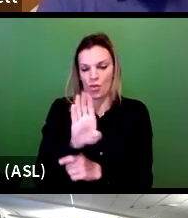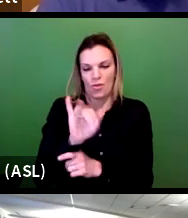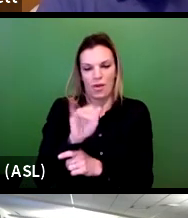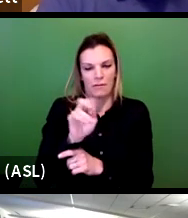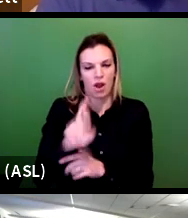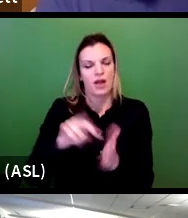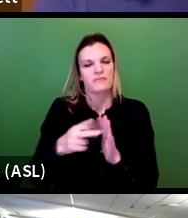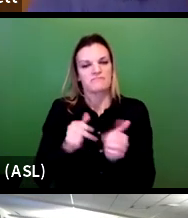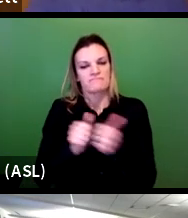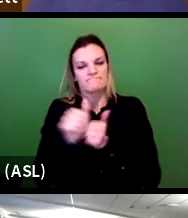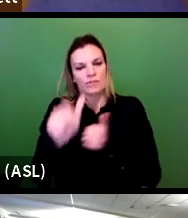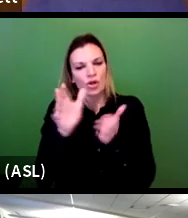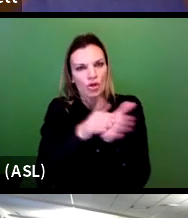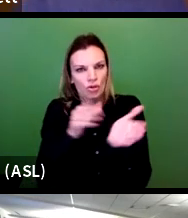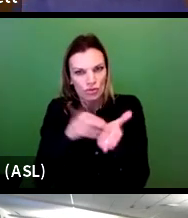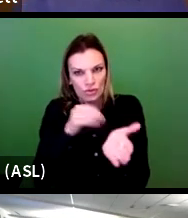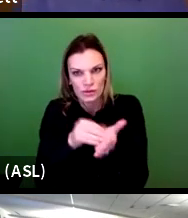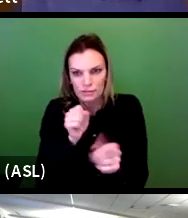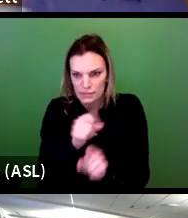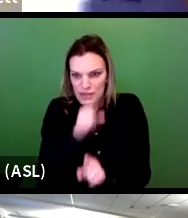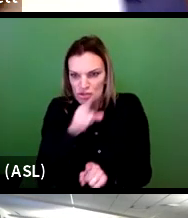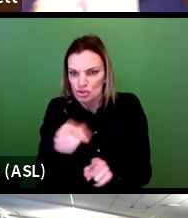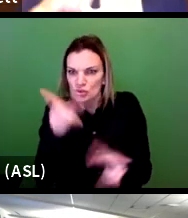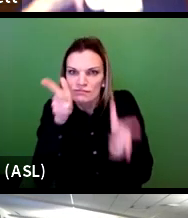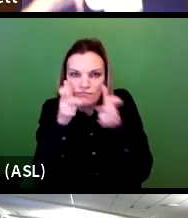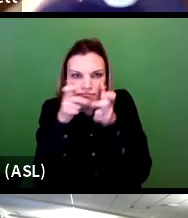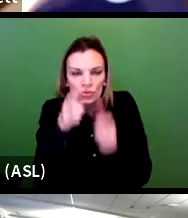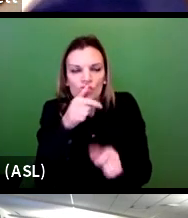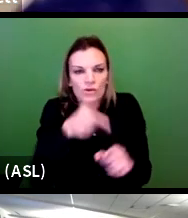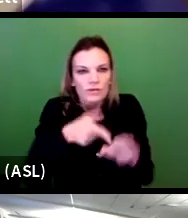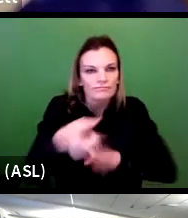have experts to hear from is underway.